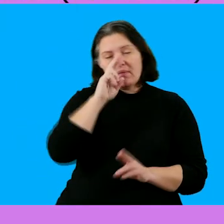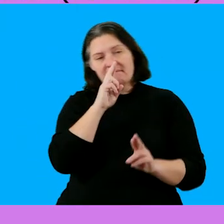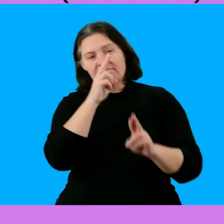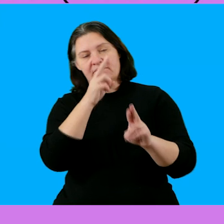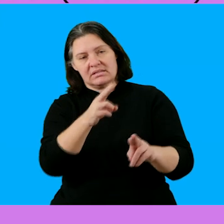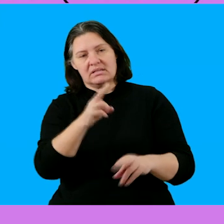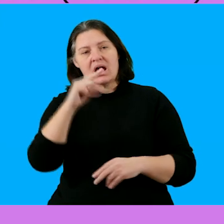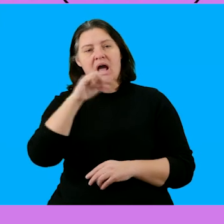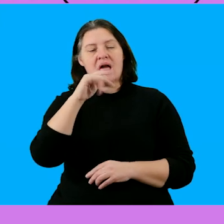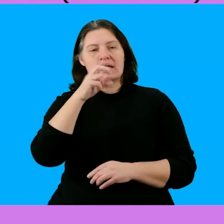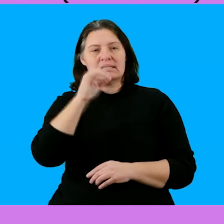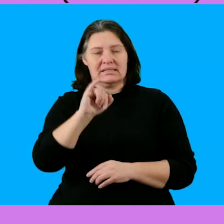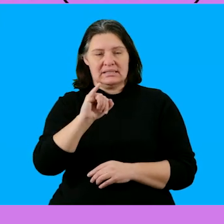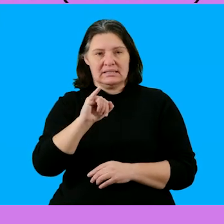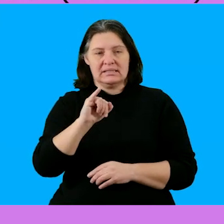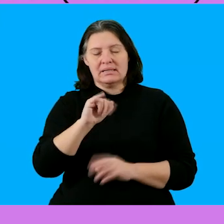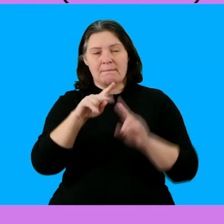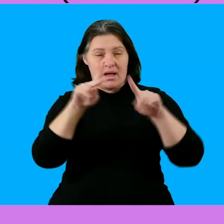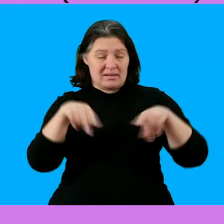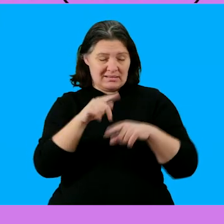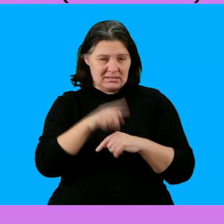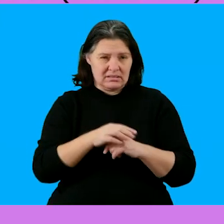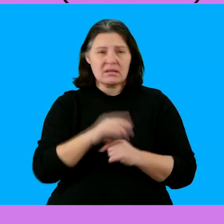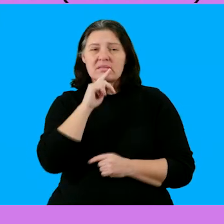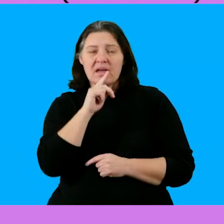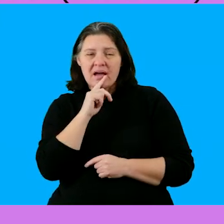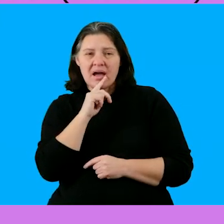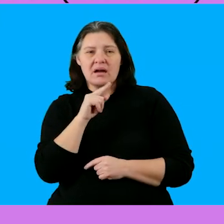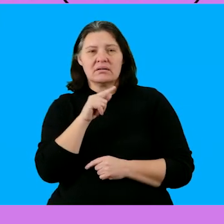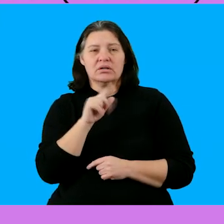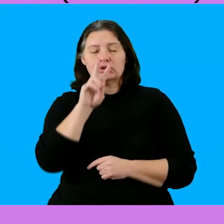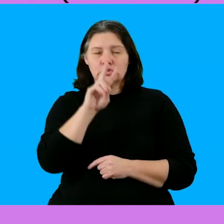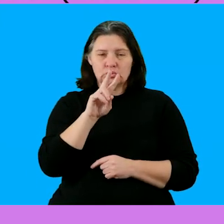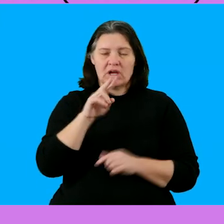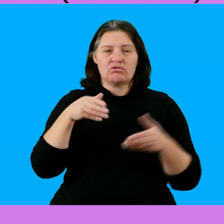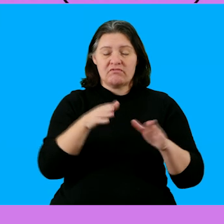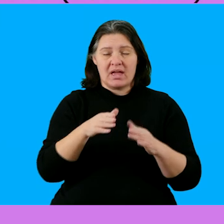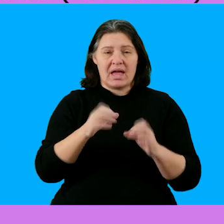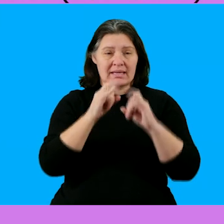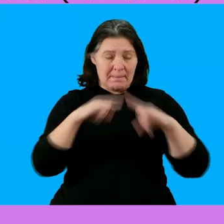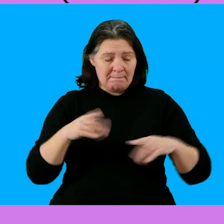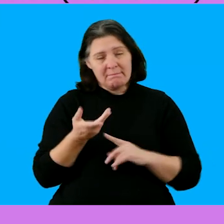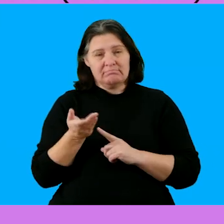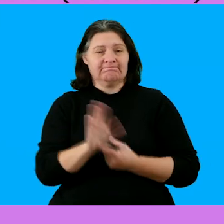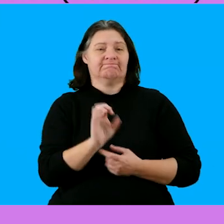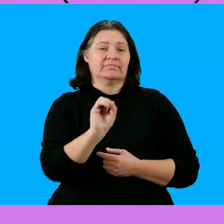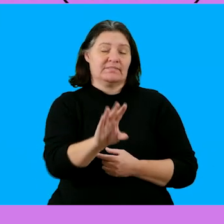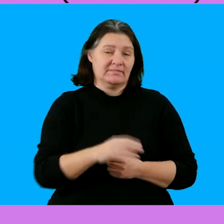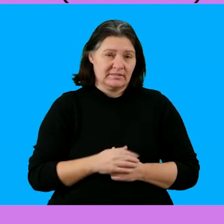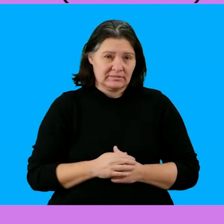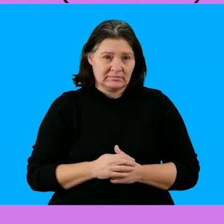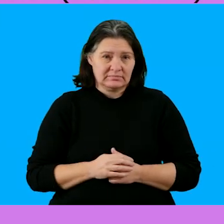of tourists, visited the Galadi Transfrontier Park. The layout plan of the Twee Rivieren camp is